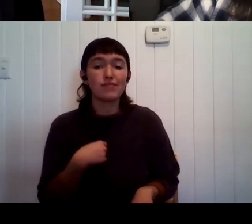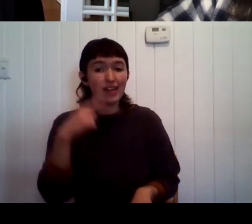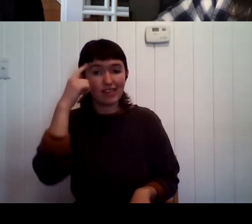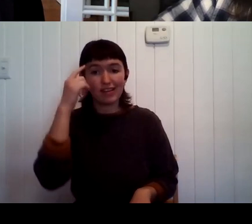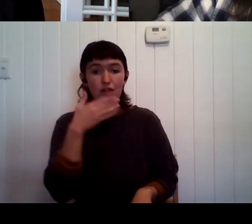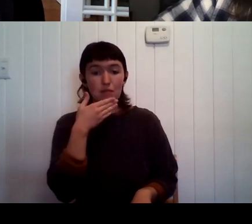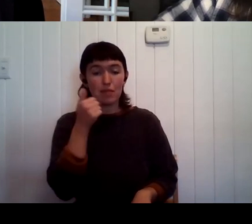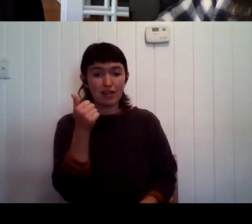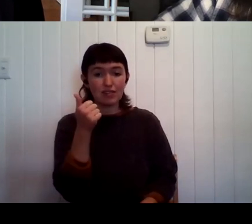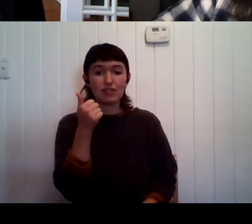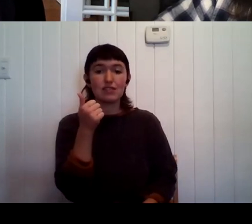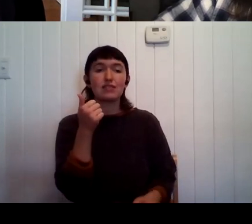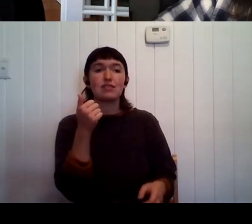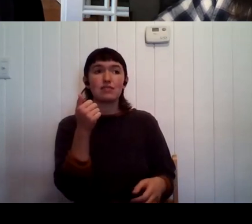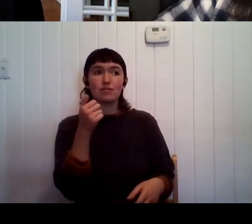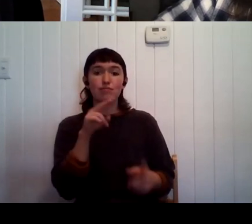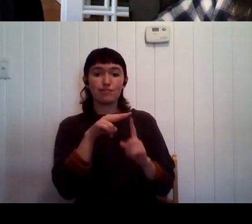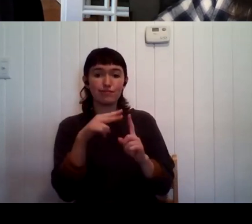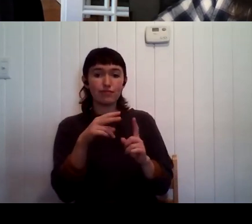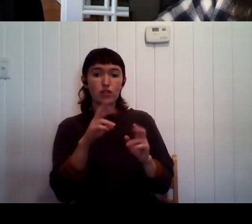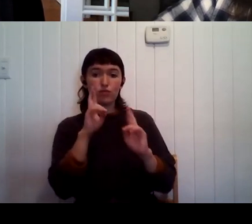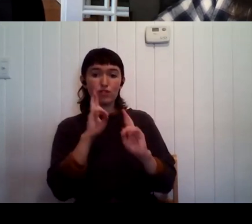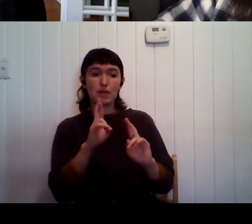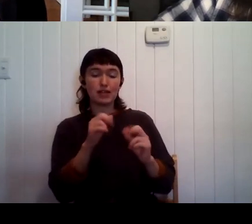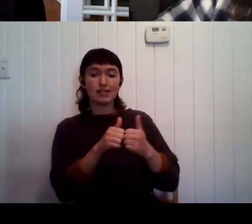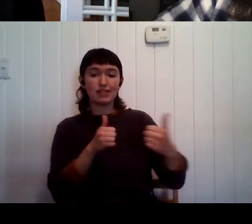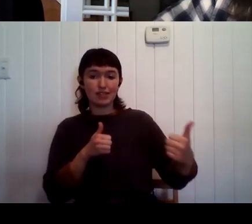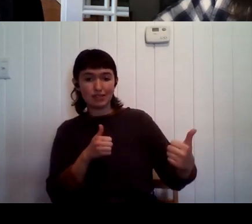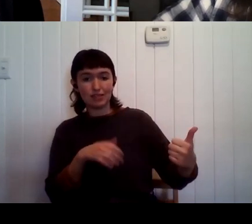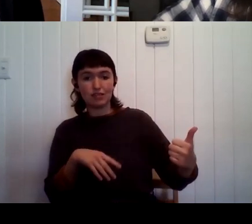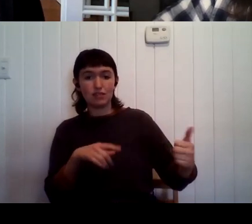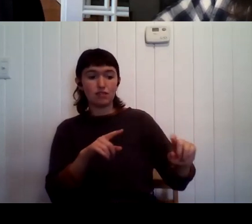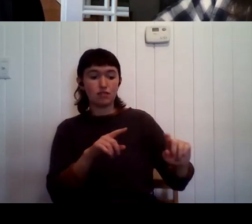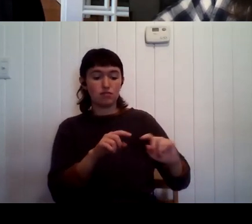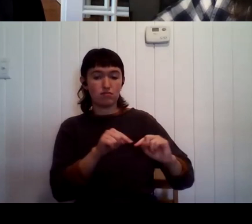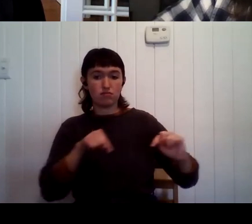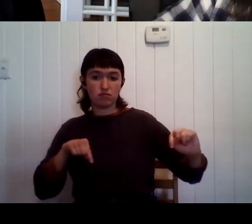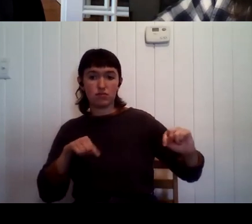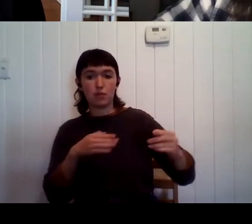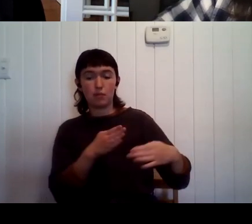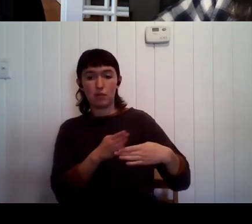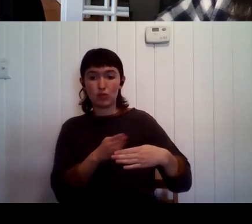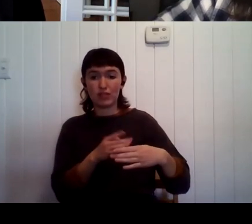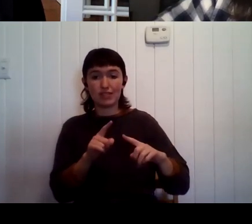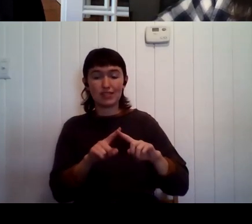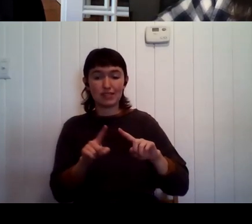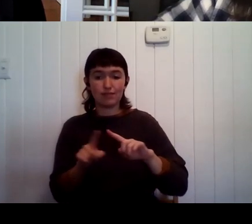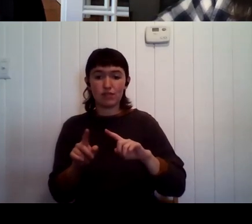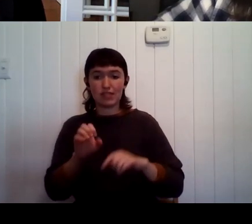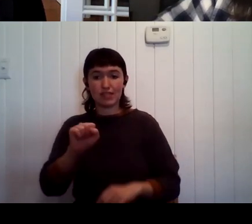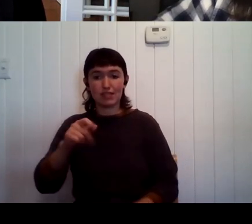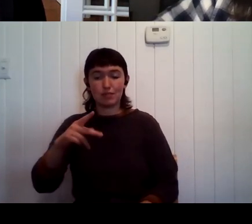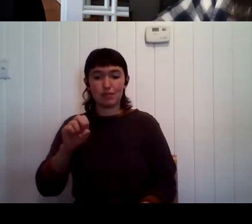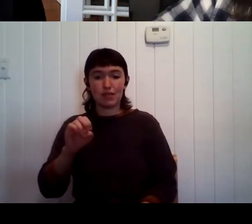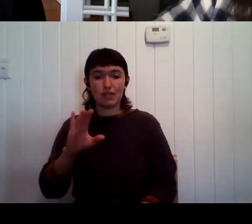about is to respect the natural distance between different species and allow wild